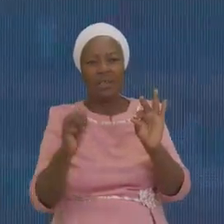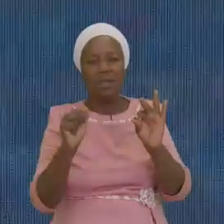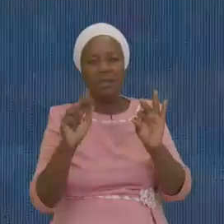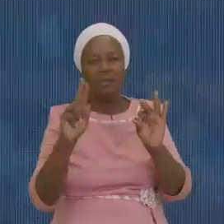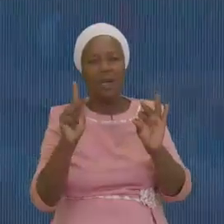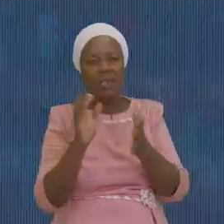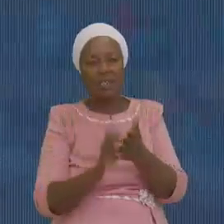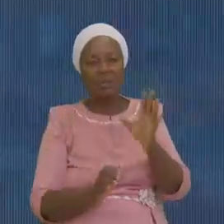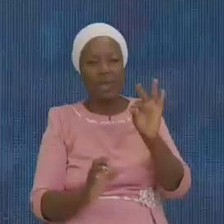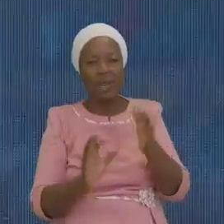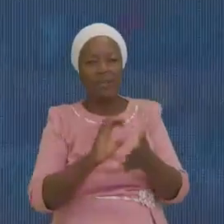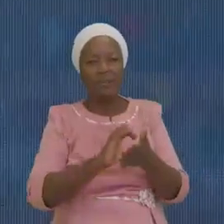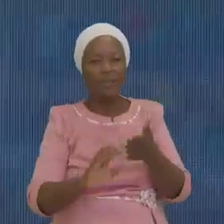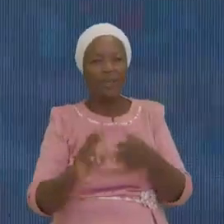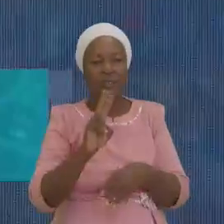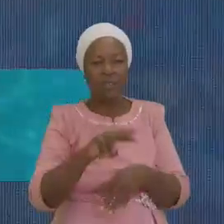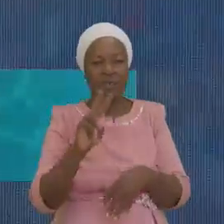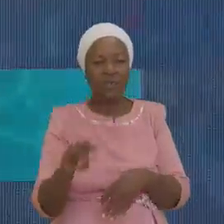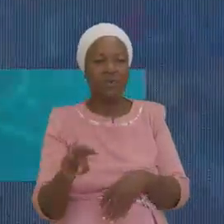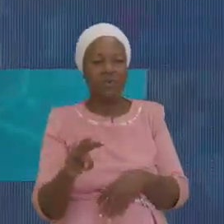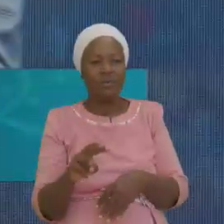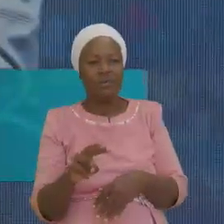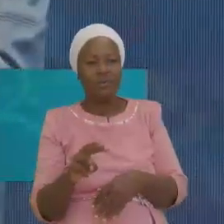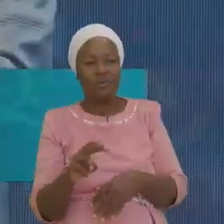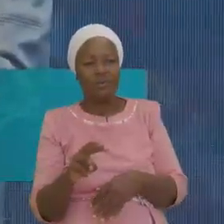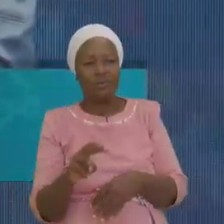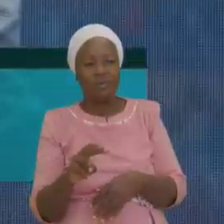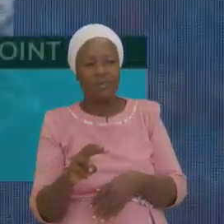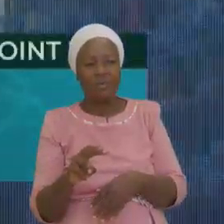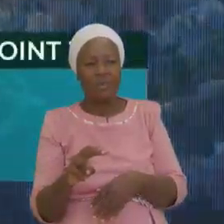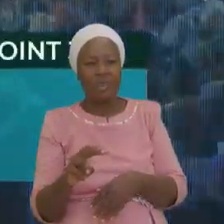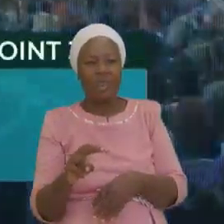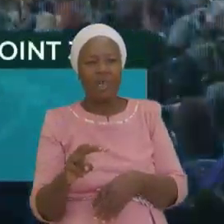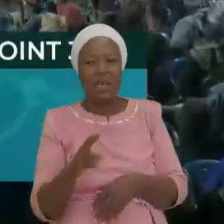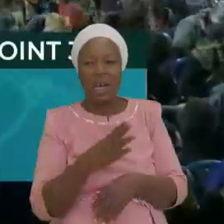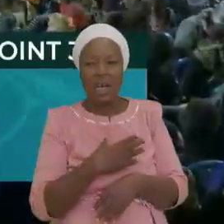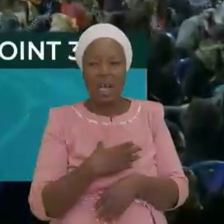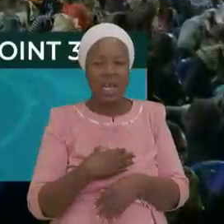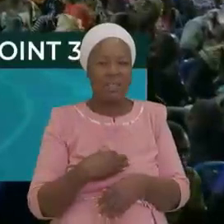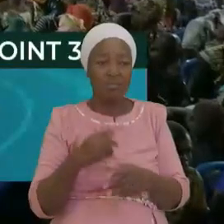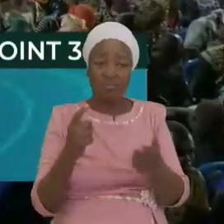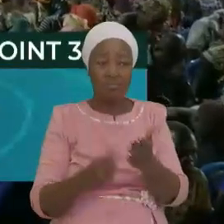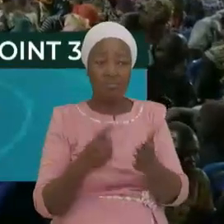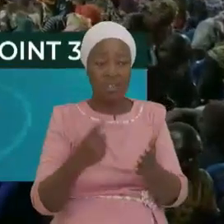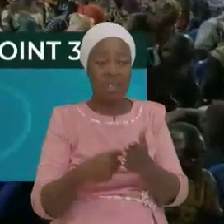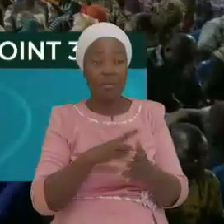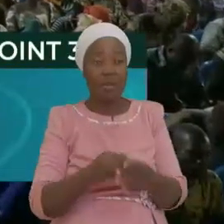I'm reading from verse 22. And oftentimes it has cast him into the